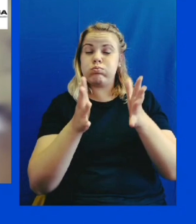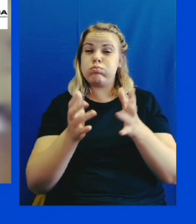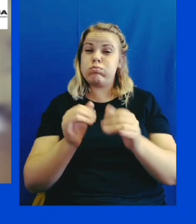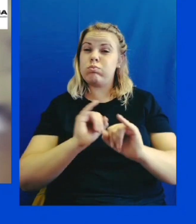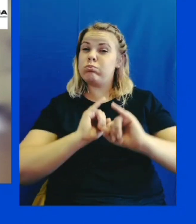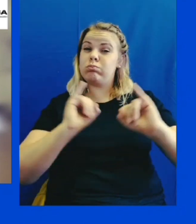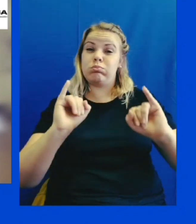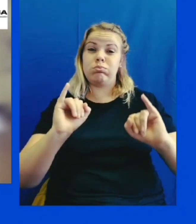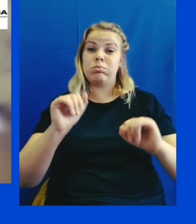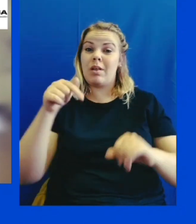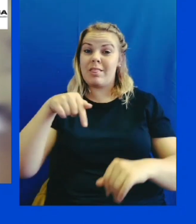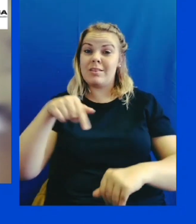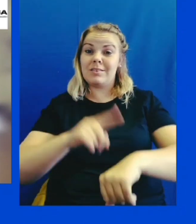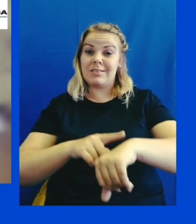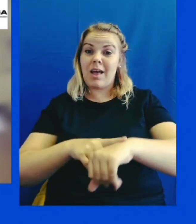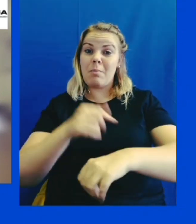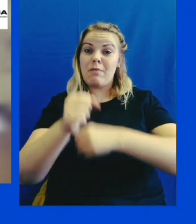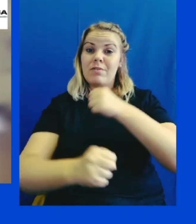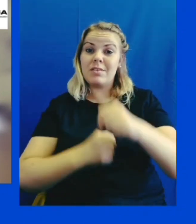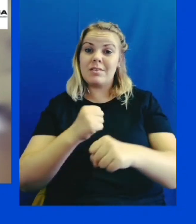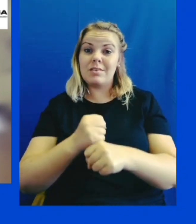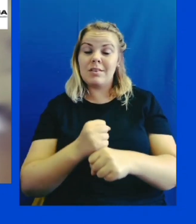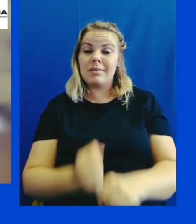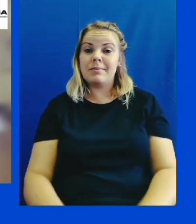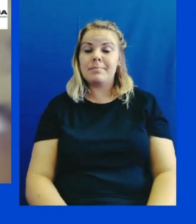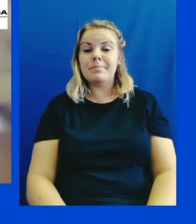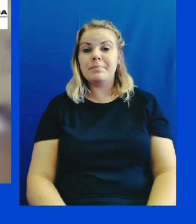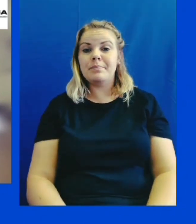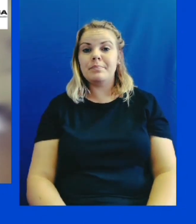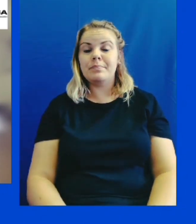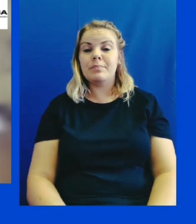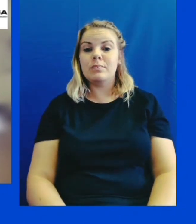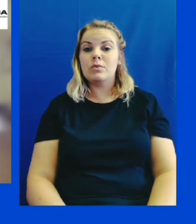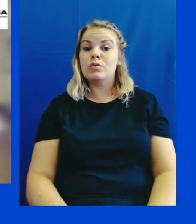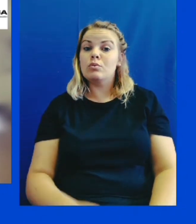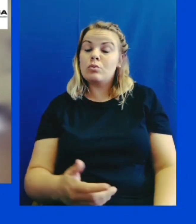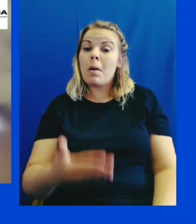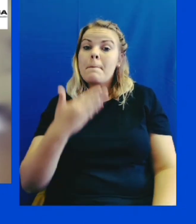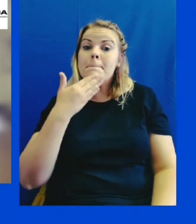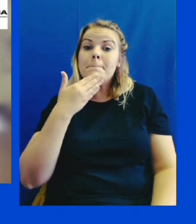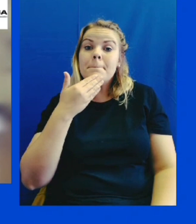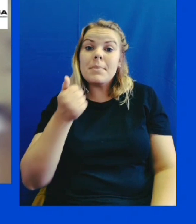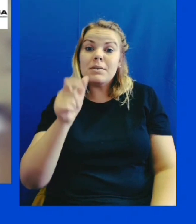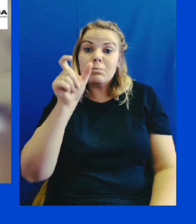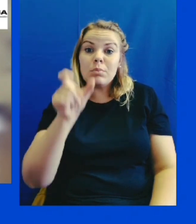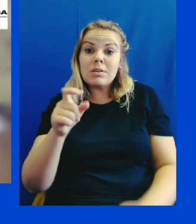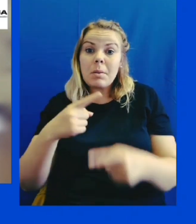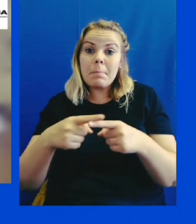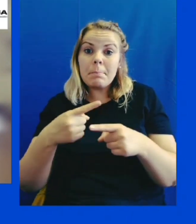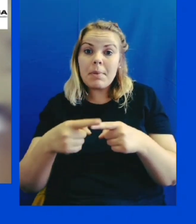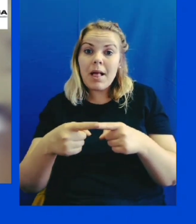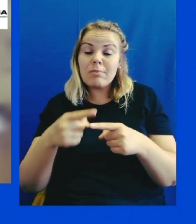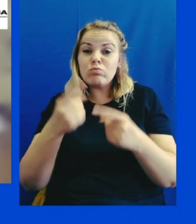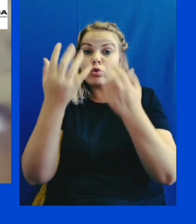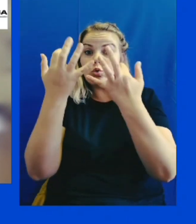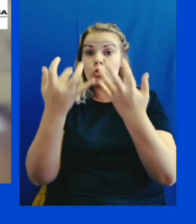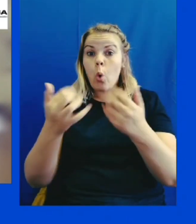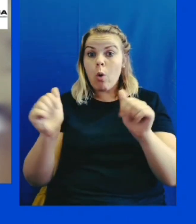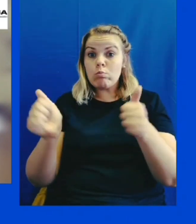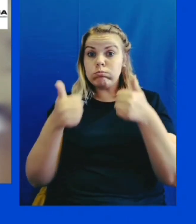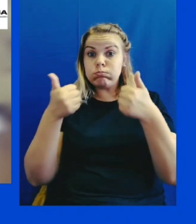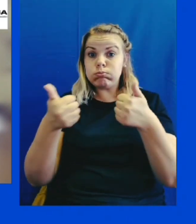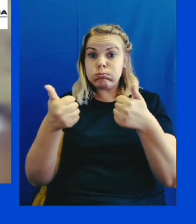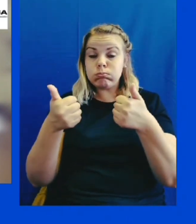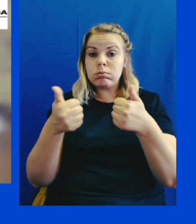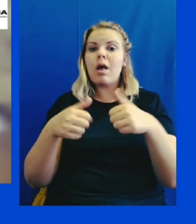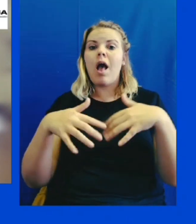have in the Western Cape, particularly at this time of the year. So the best players, the guys who tend to score well at the